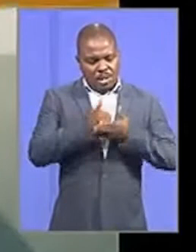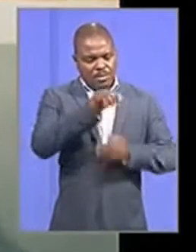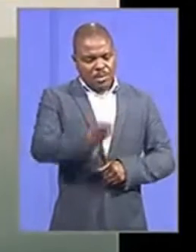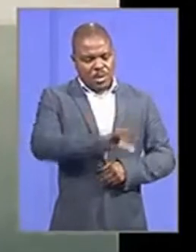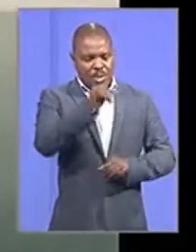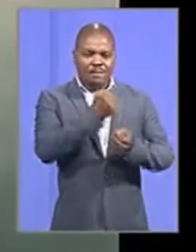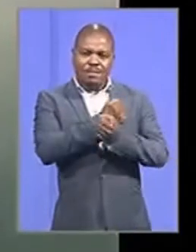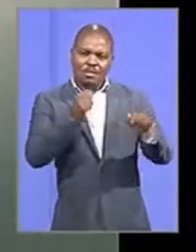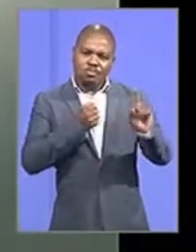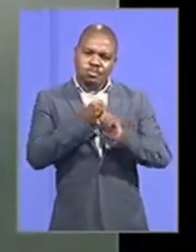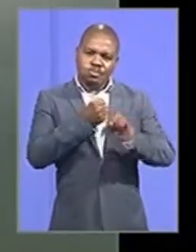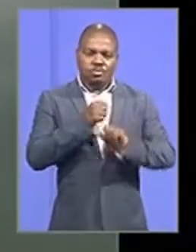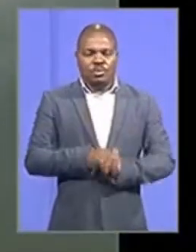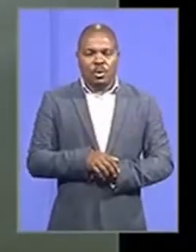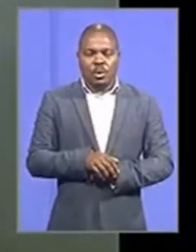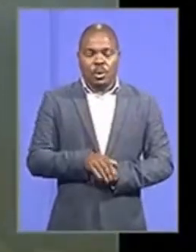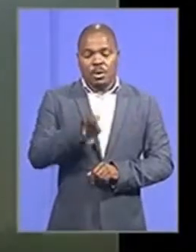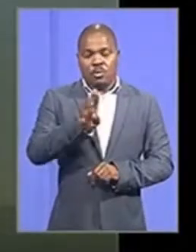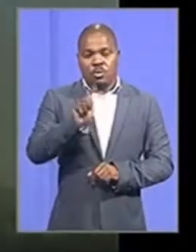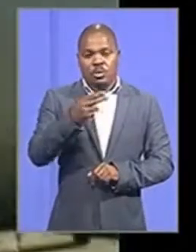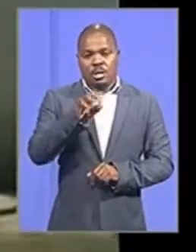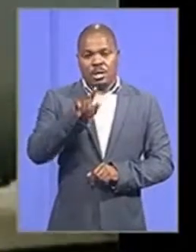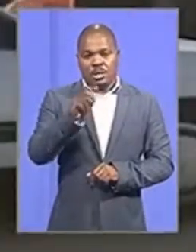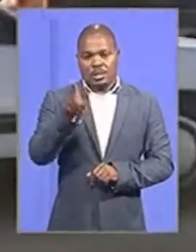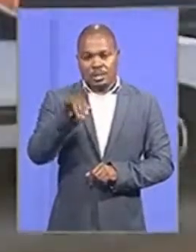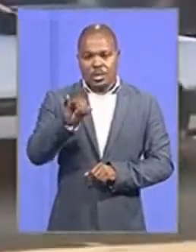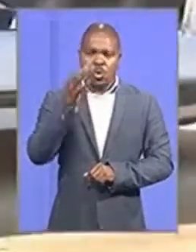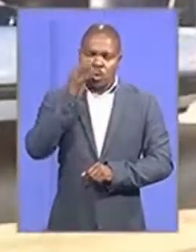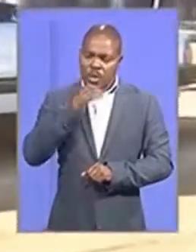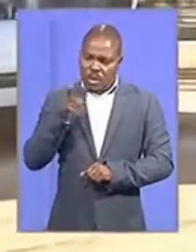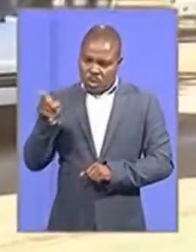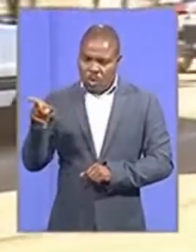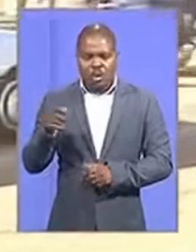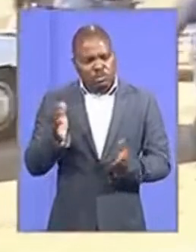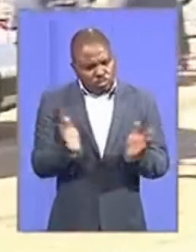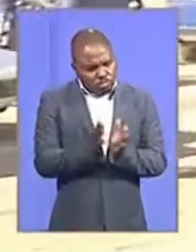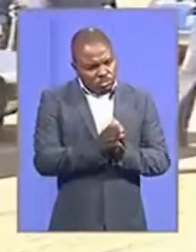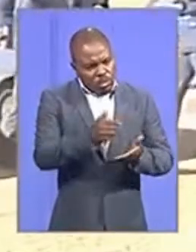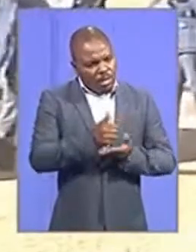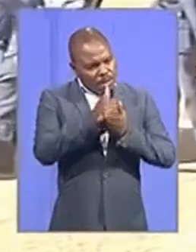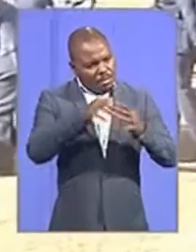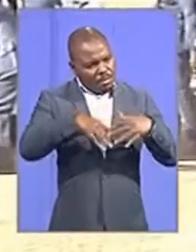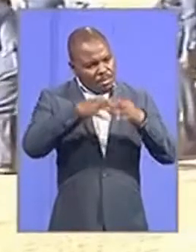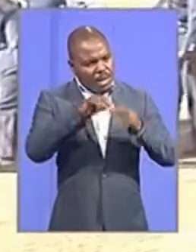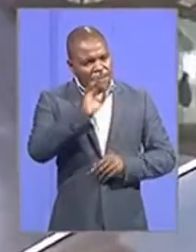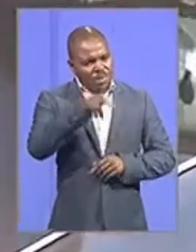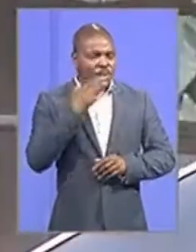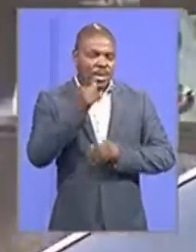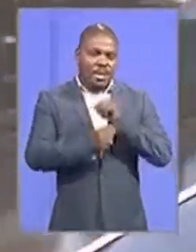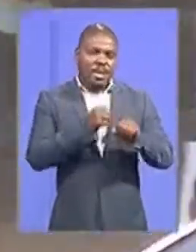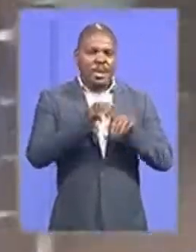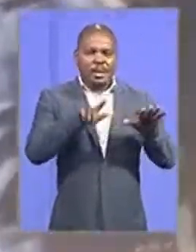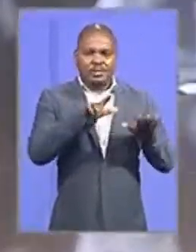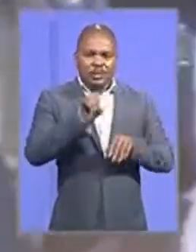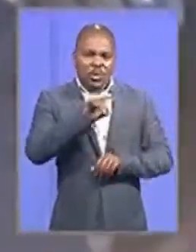Afrika Borwa. Buthelezi a re ke Kaunda a mo rotloeditseng go tlhama IFP ka dingwaga tsa bo 70 moraga gore bontsi